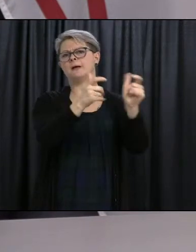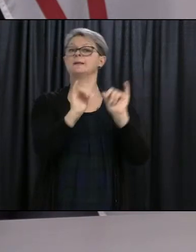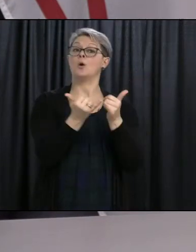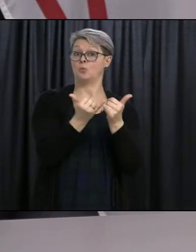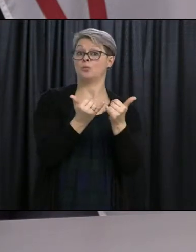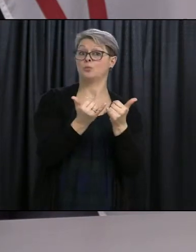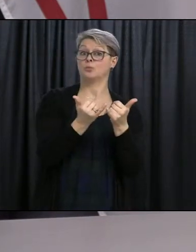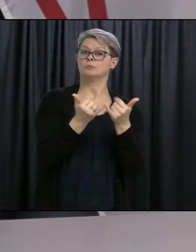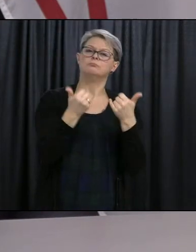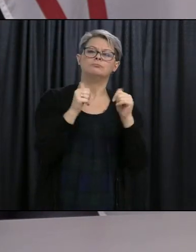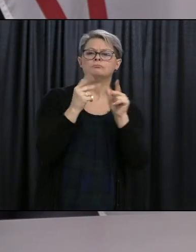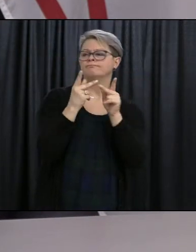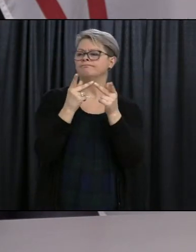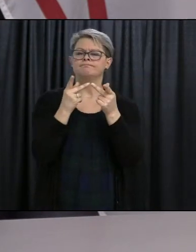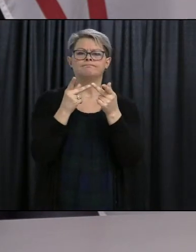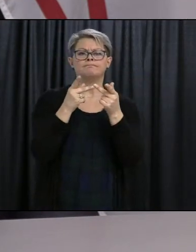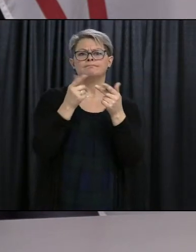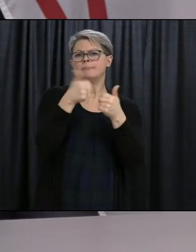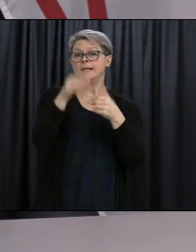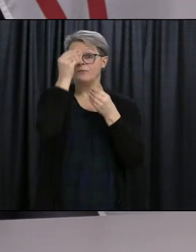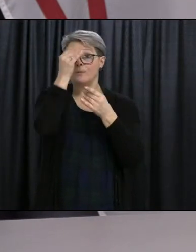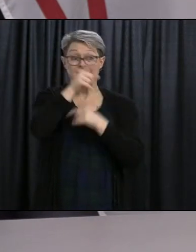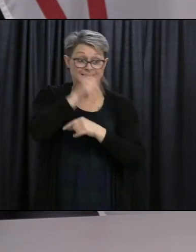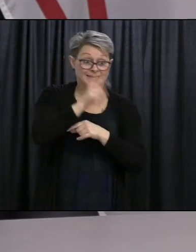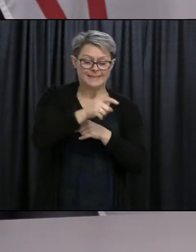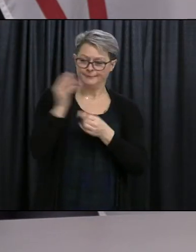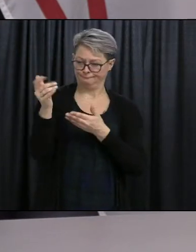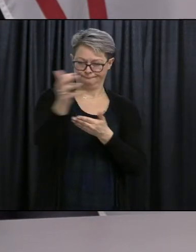get us the information that we need.